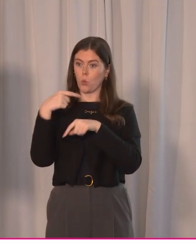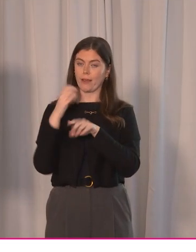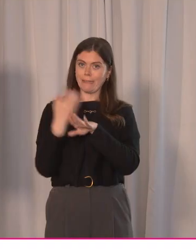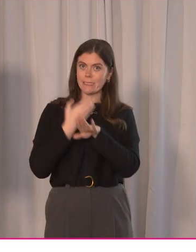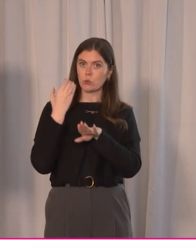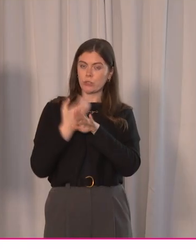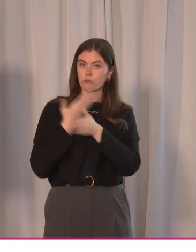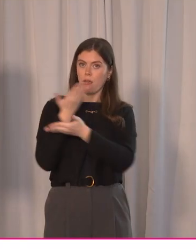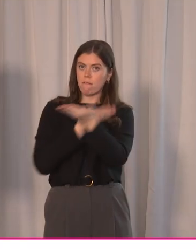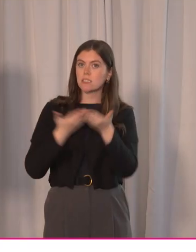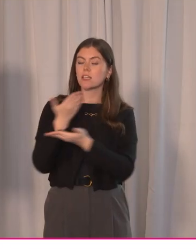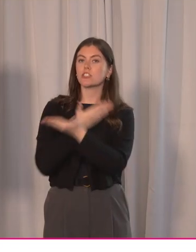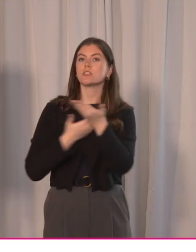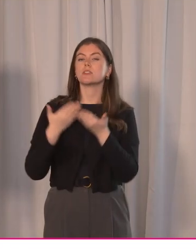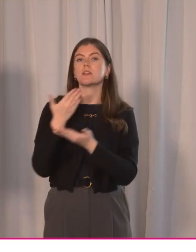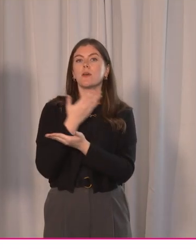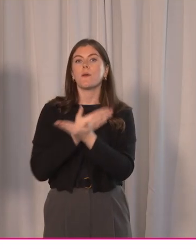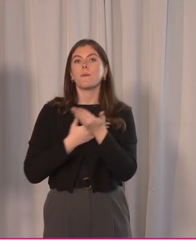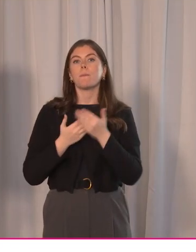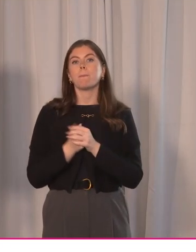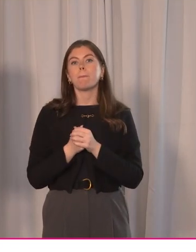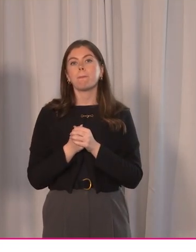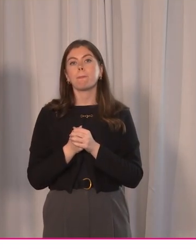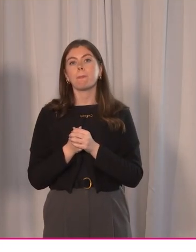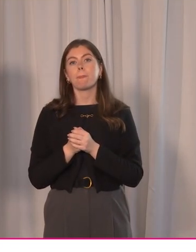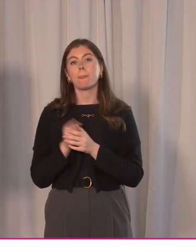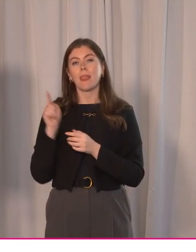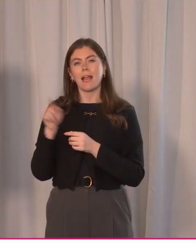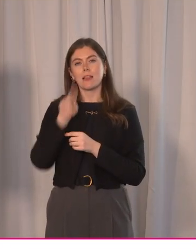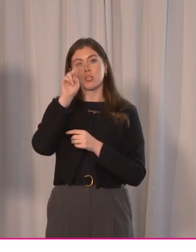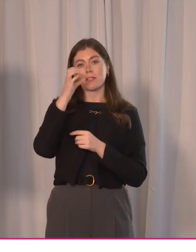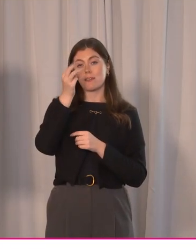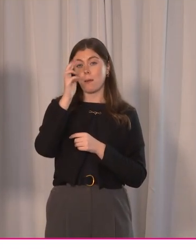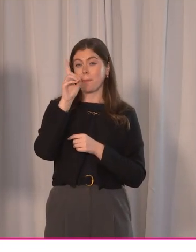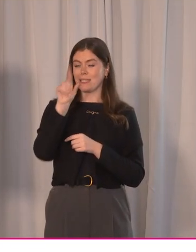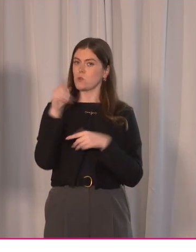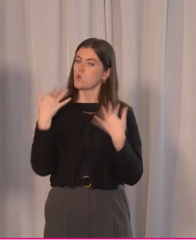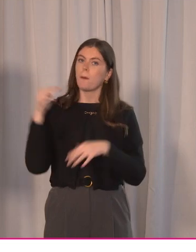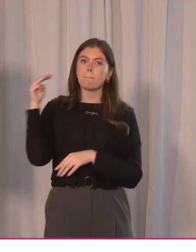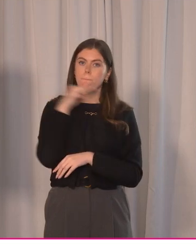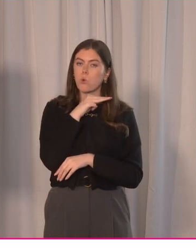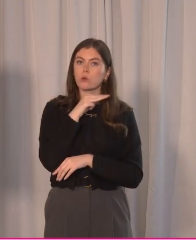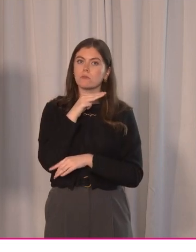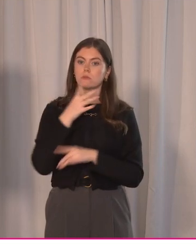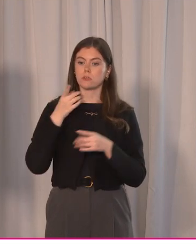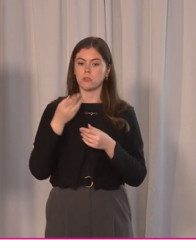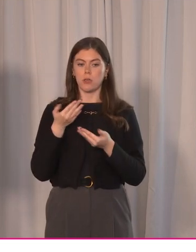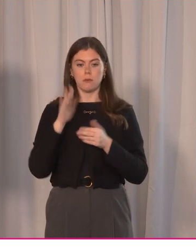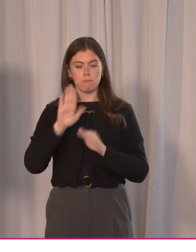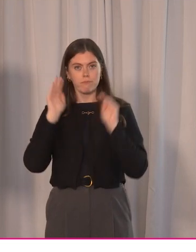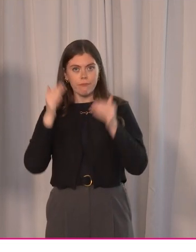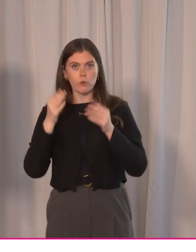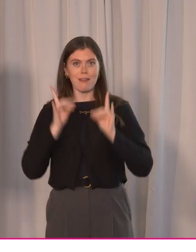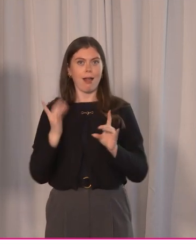conversations. Awareness of the COPD is crucial. Our healthcare rights.